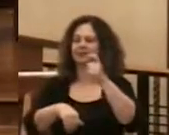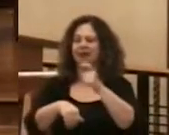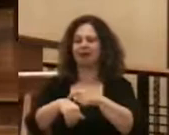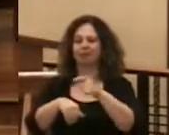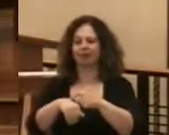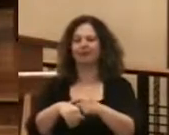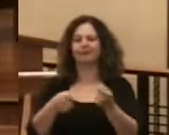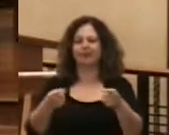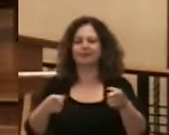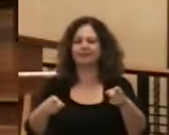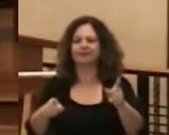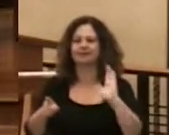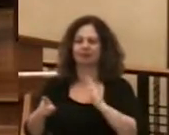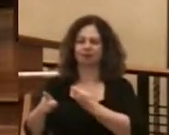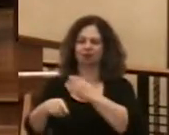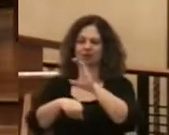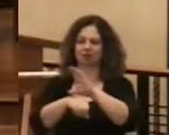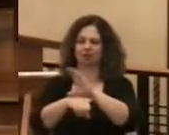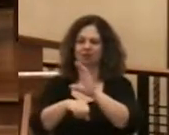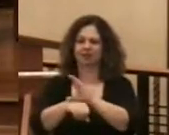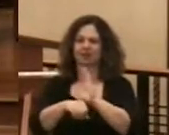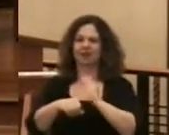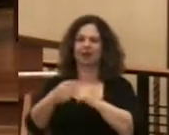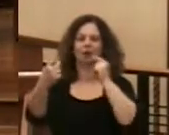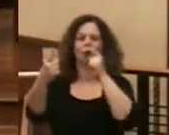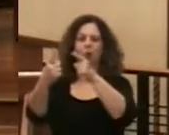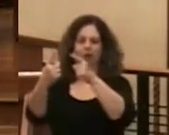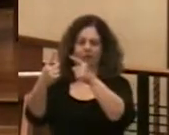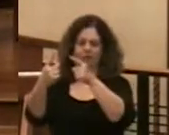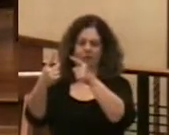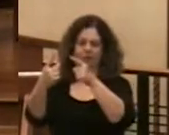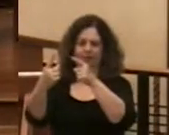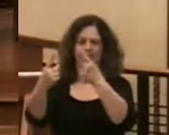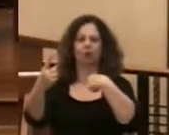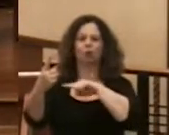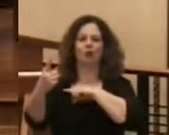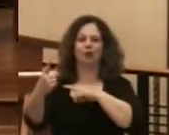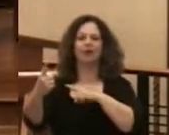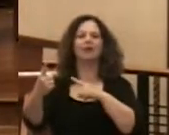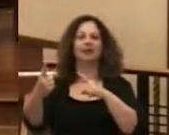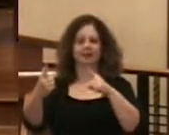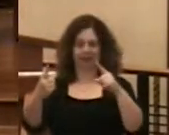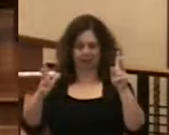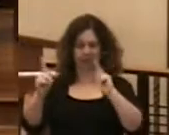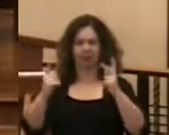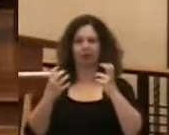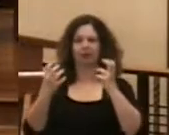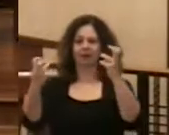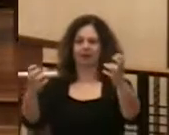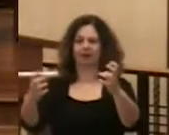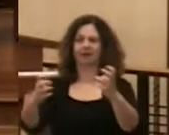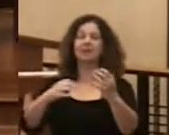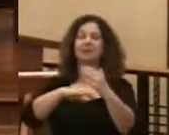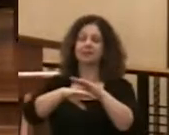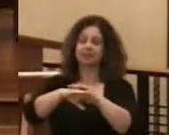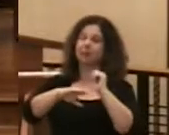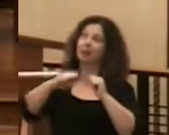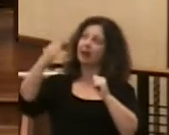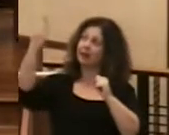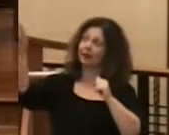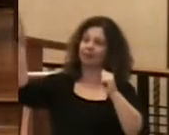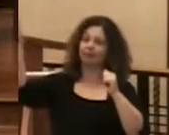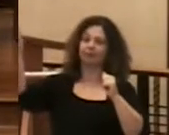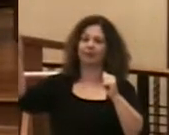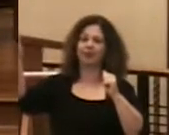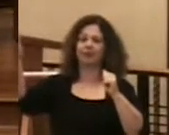ministry. Bethel's mission statement is, "We, the Bethel congregation, called by God, commit ourselves